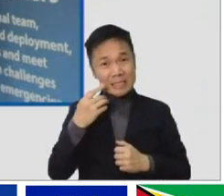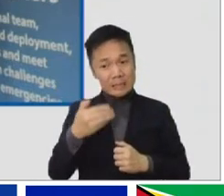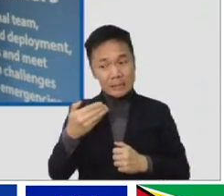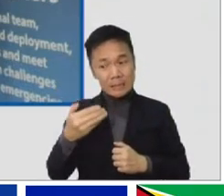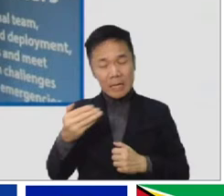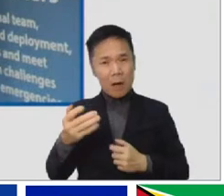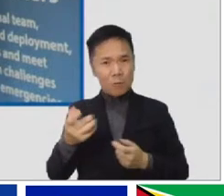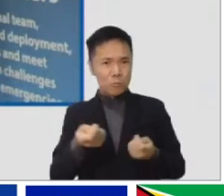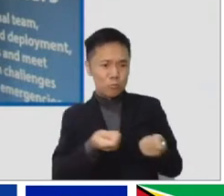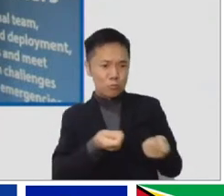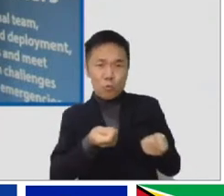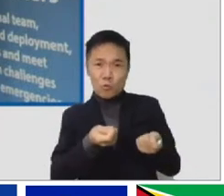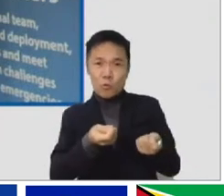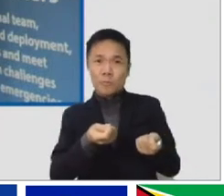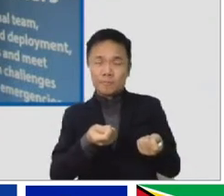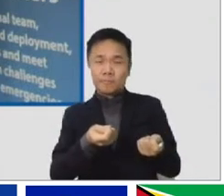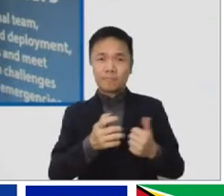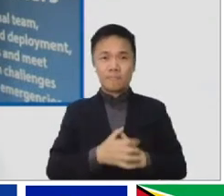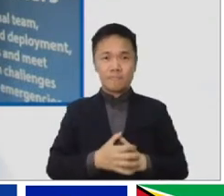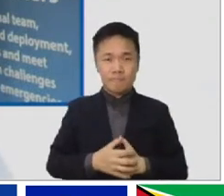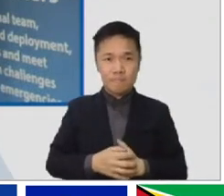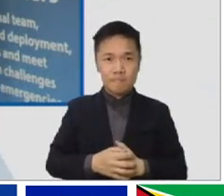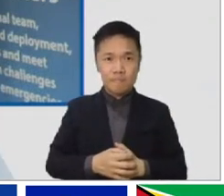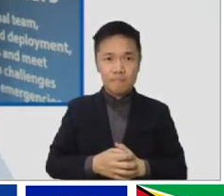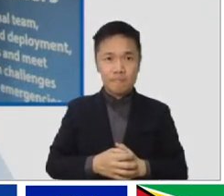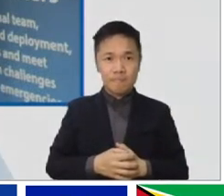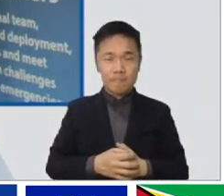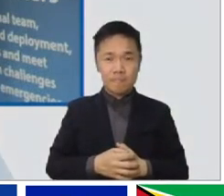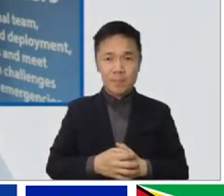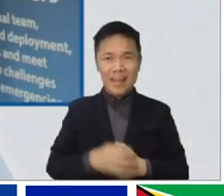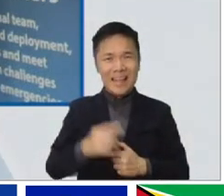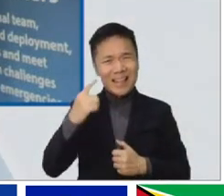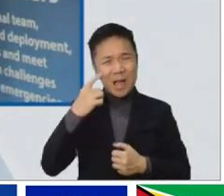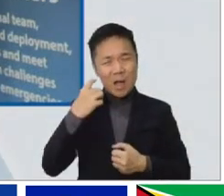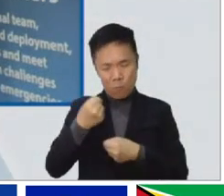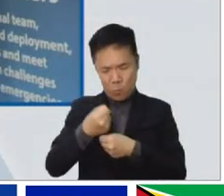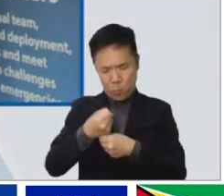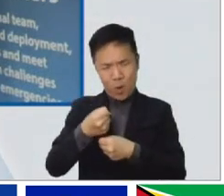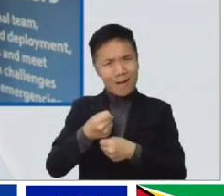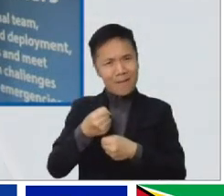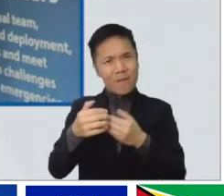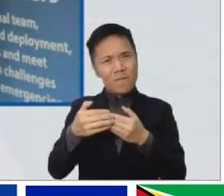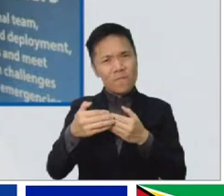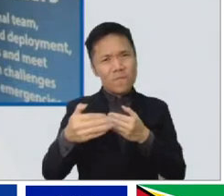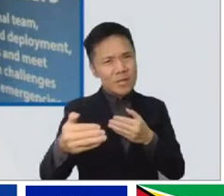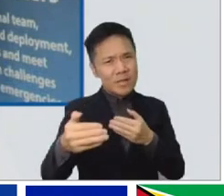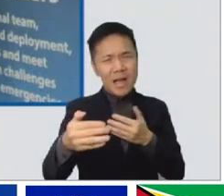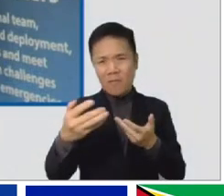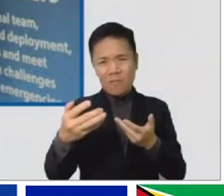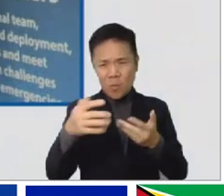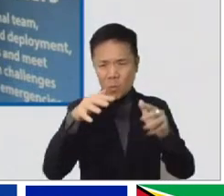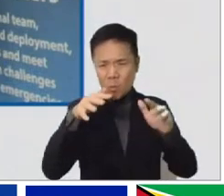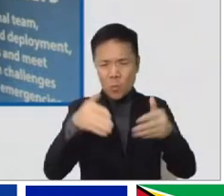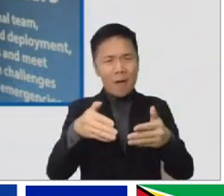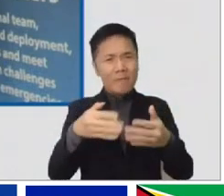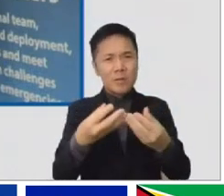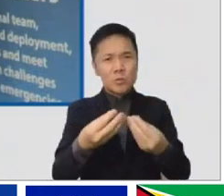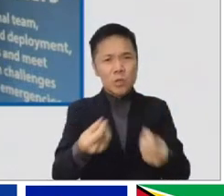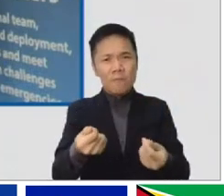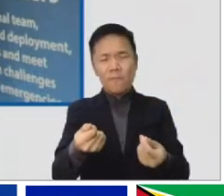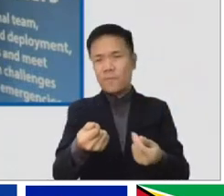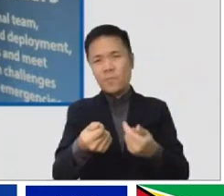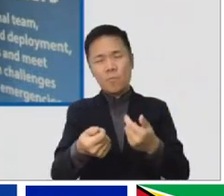pandemic and work all together to solve the pandemic and all